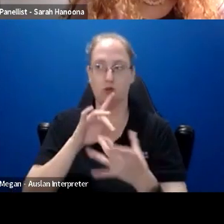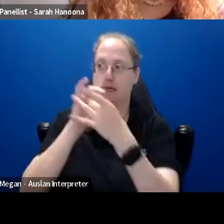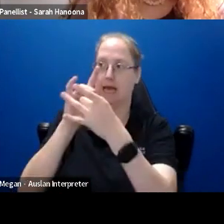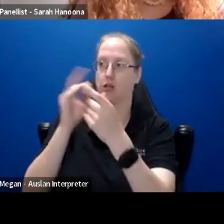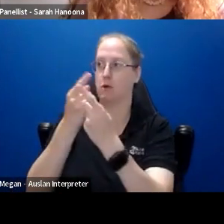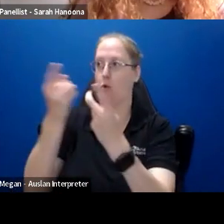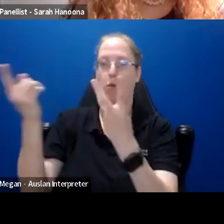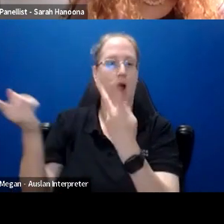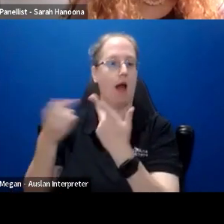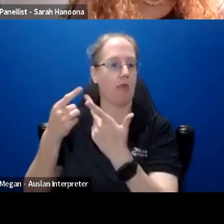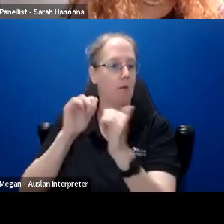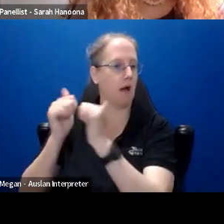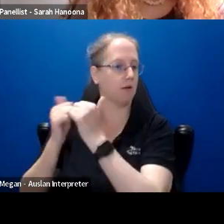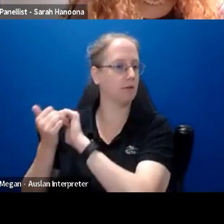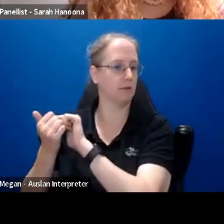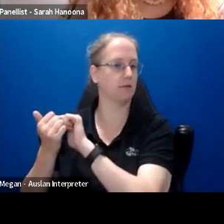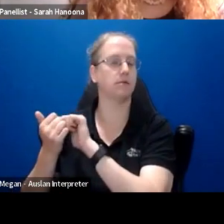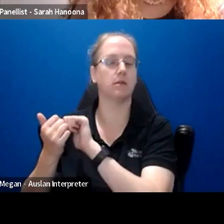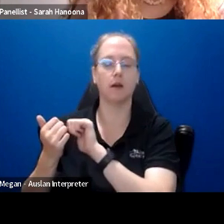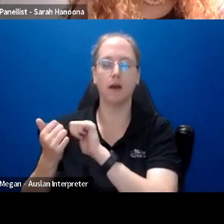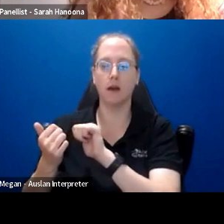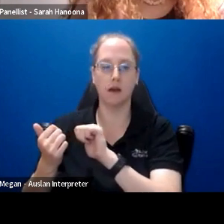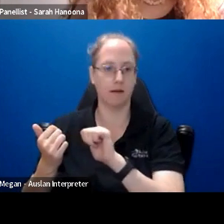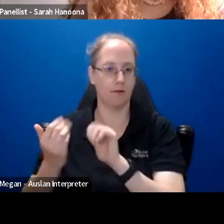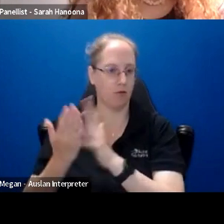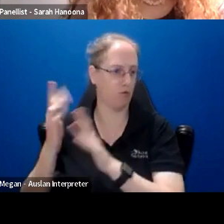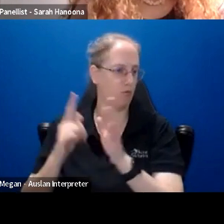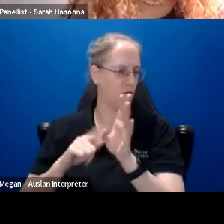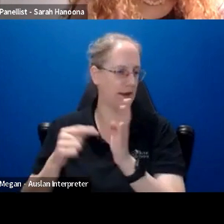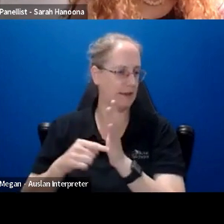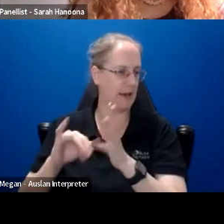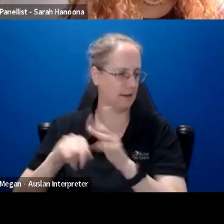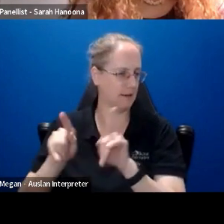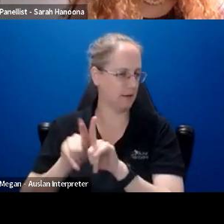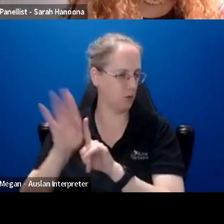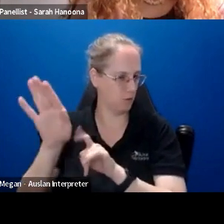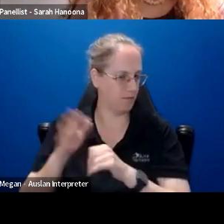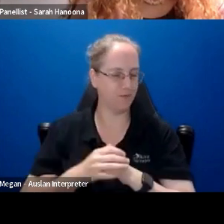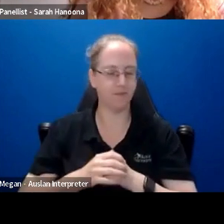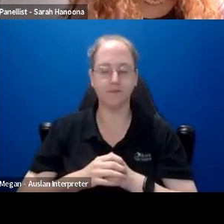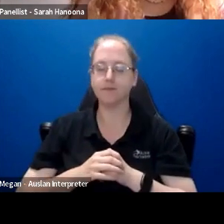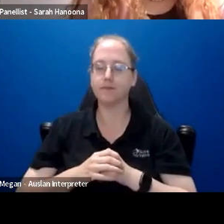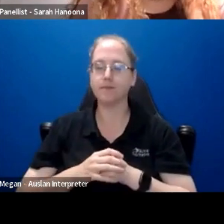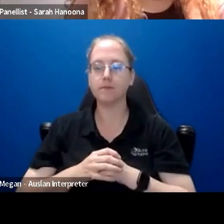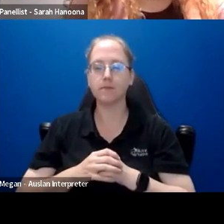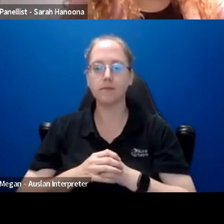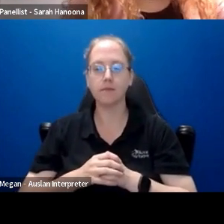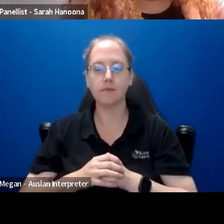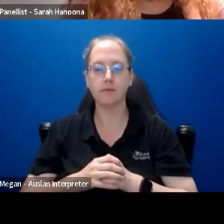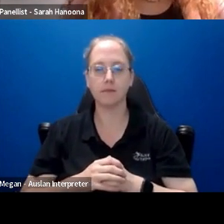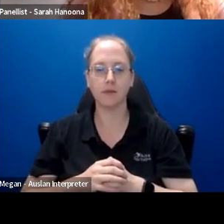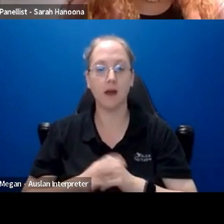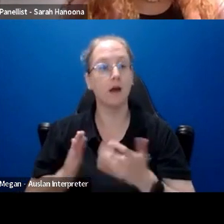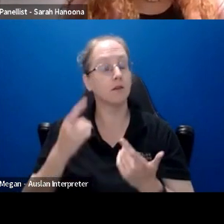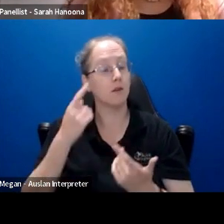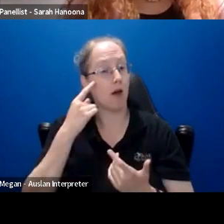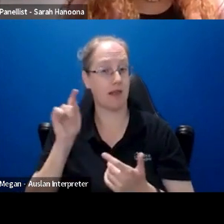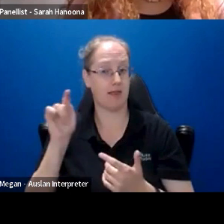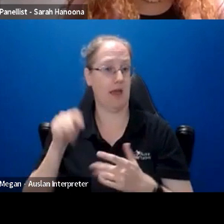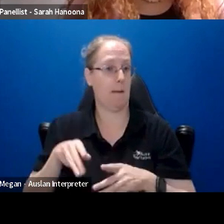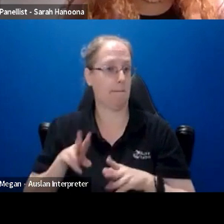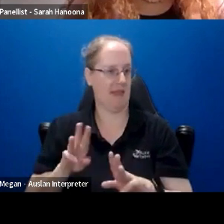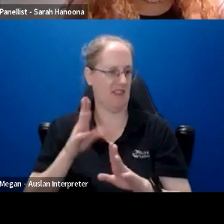partners at YTS as well. So I think that that particular